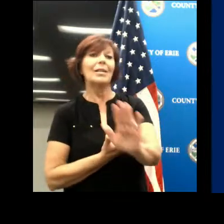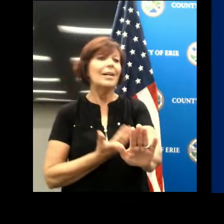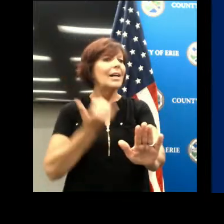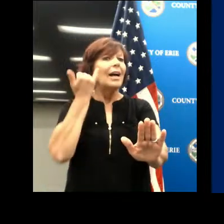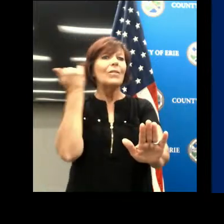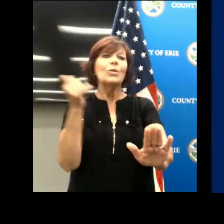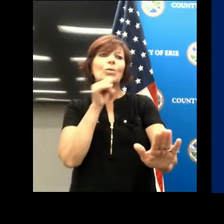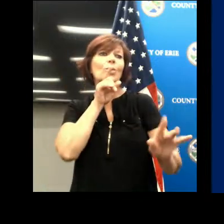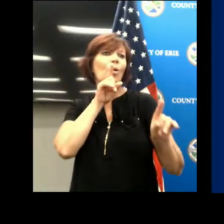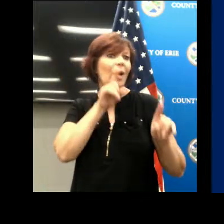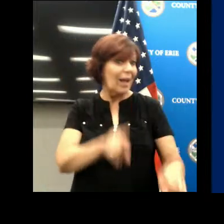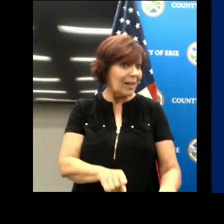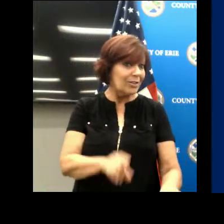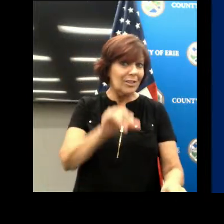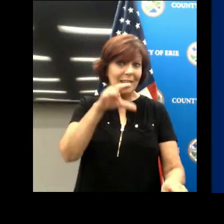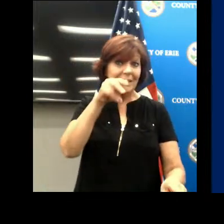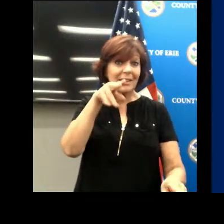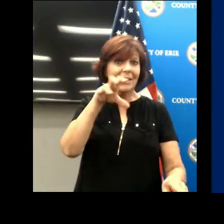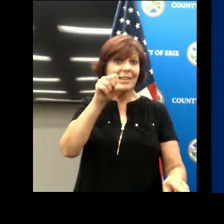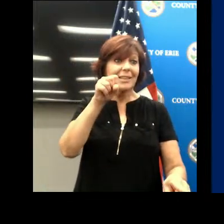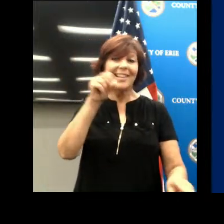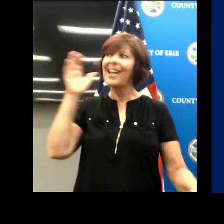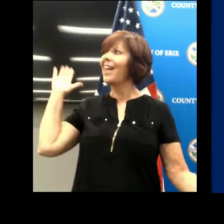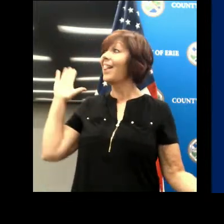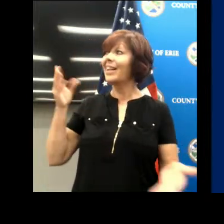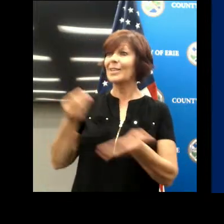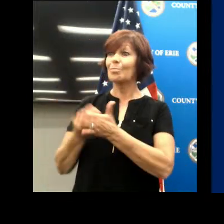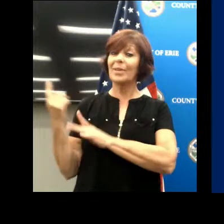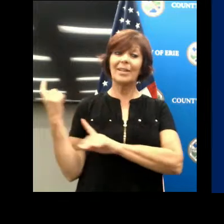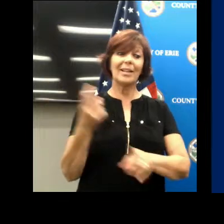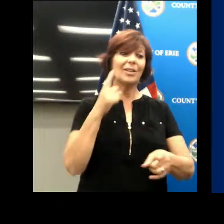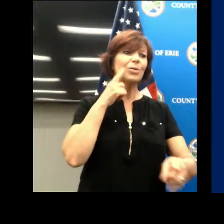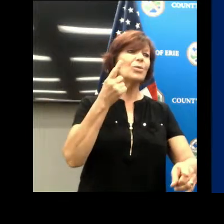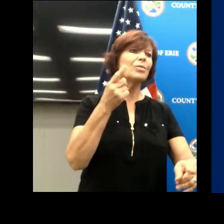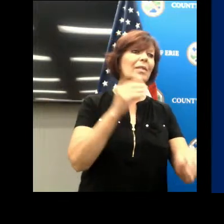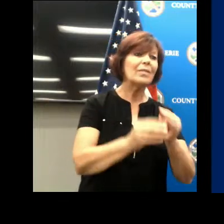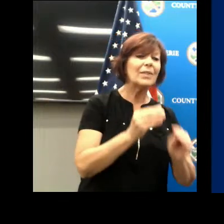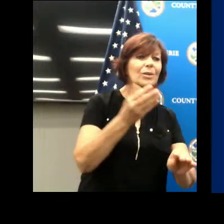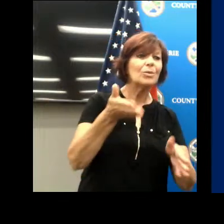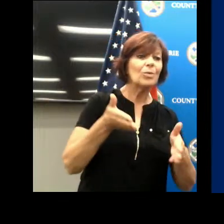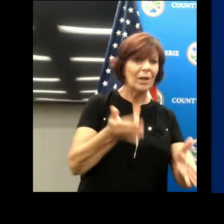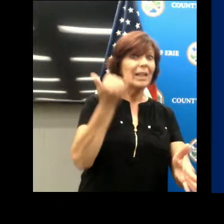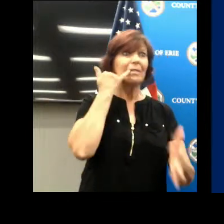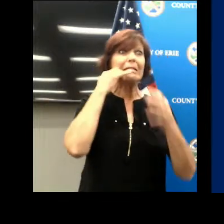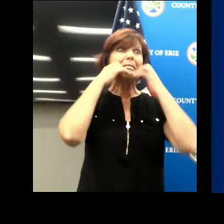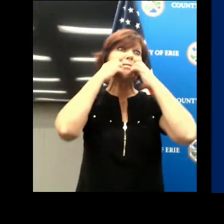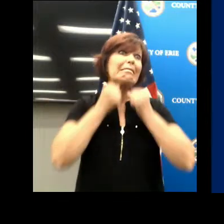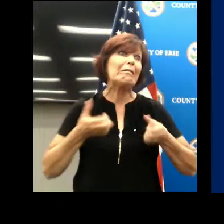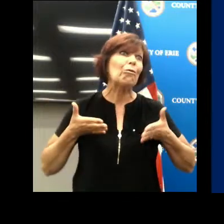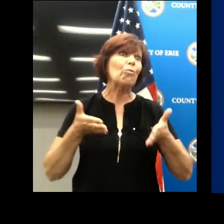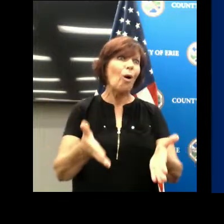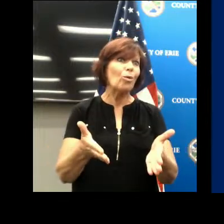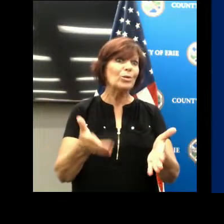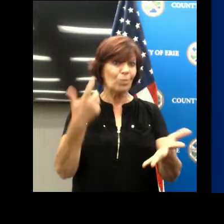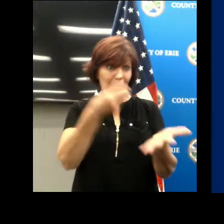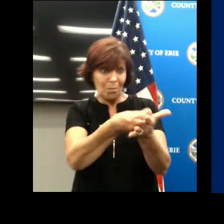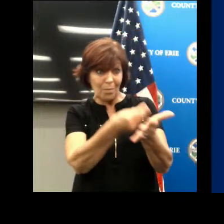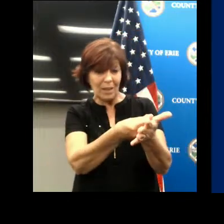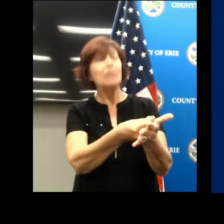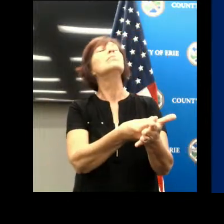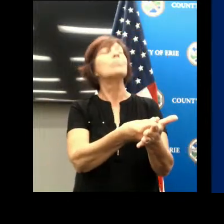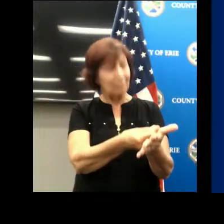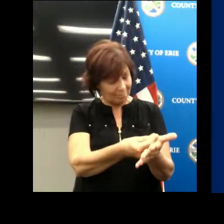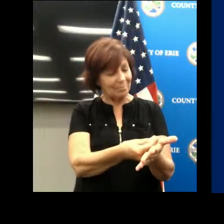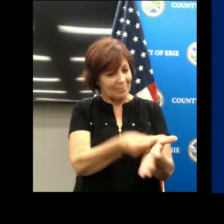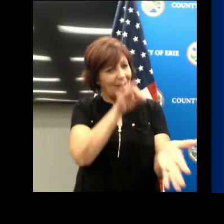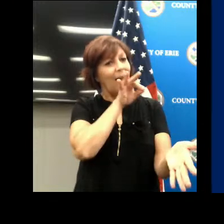you don't respond to the census, we're going to get less money to spend on roads. And if you care about roads, and you care about funding for roads, you should